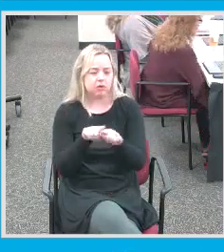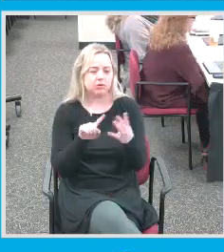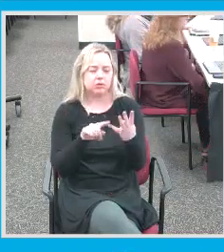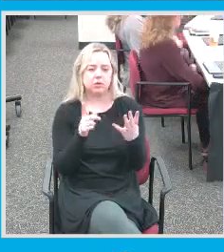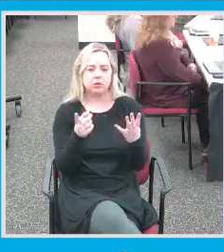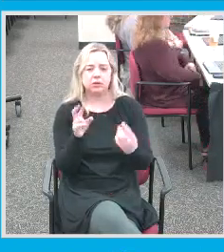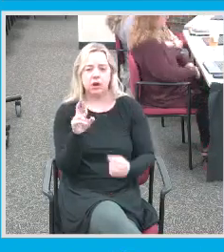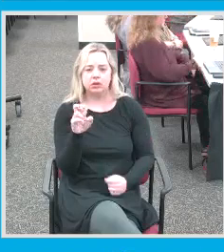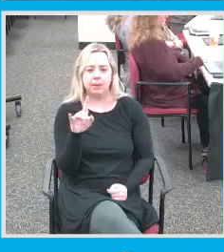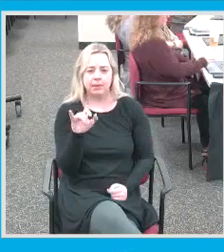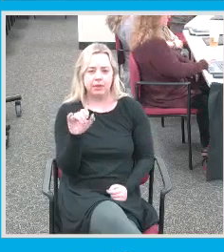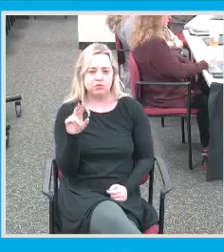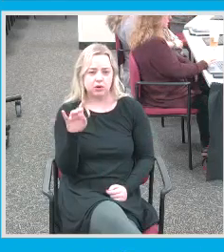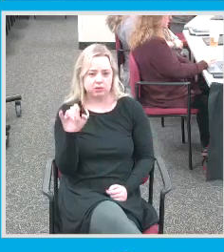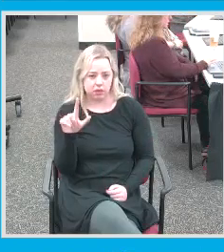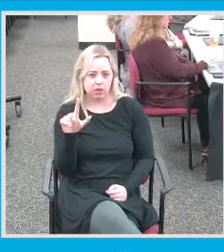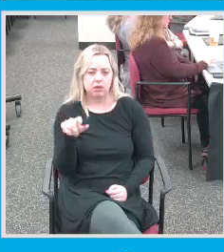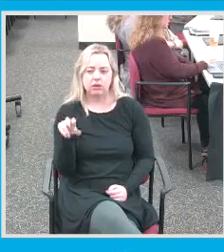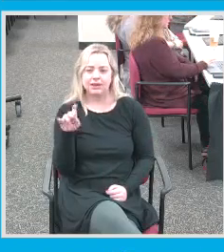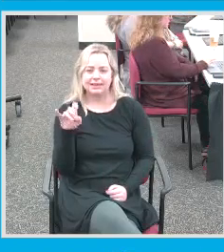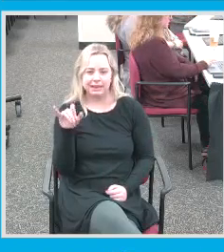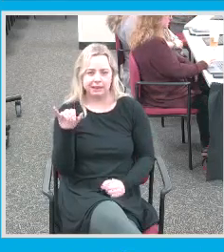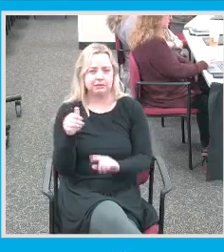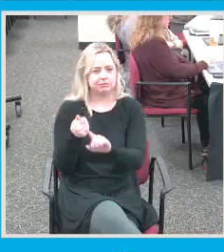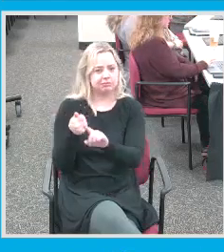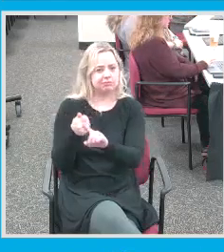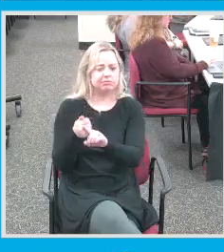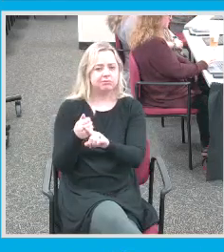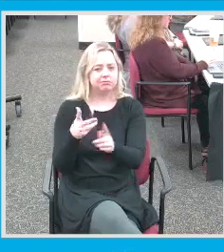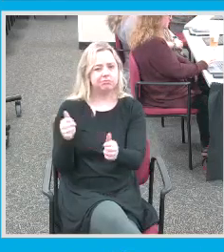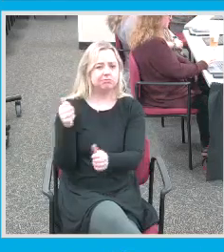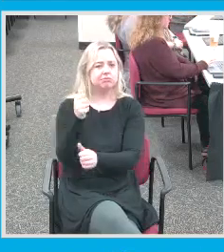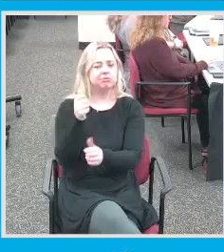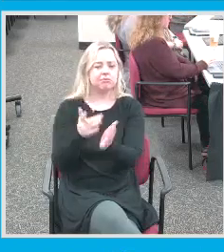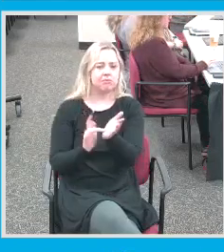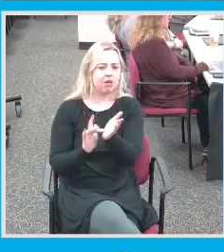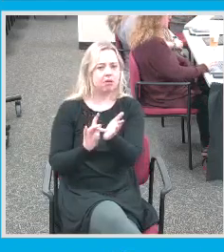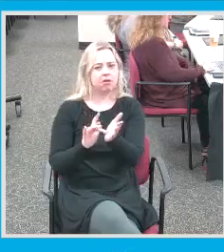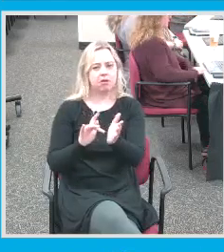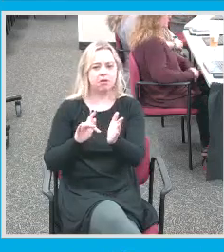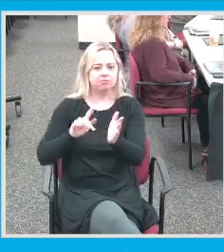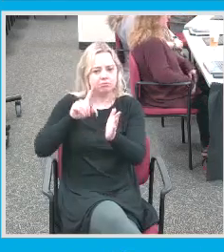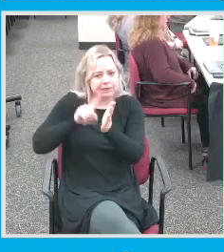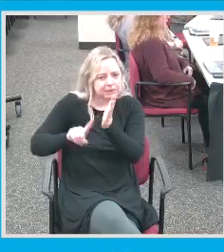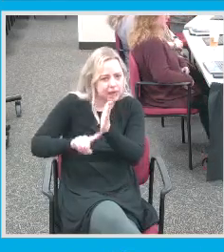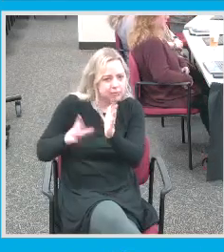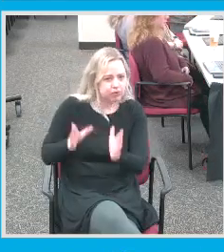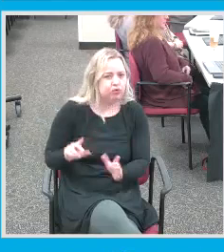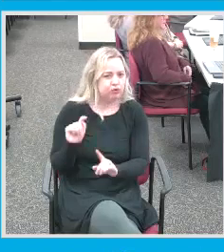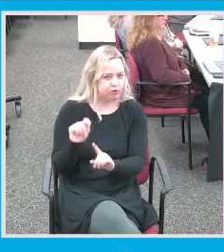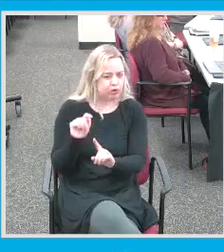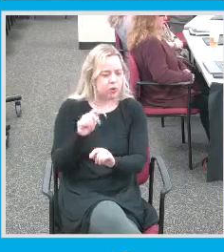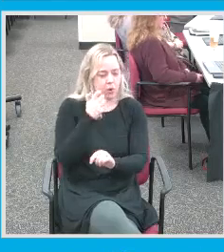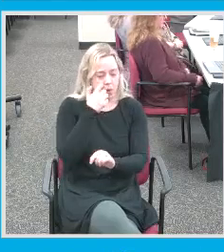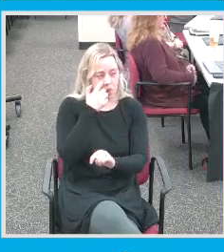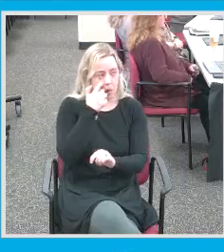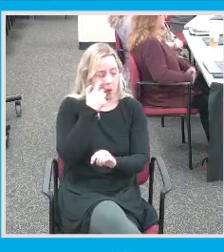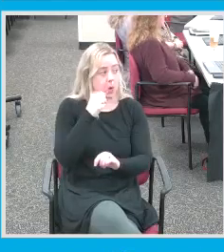Russell Kinsley, who is the Deputy Chief Medical Examiner. And so we will run